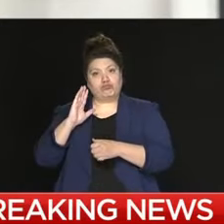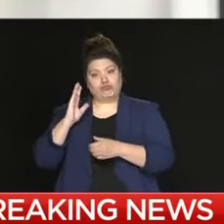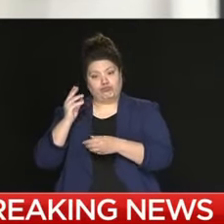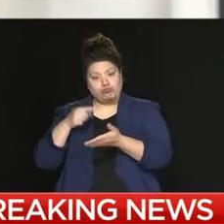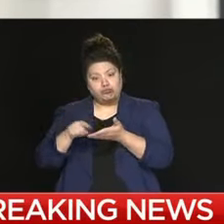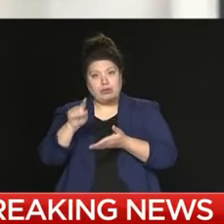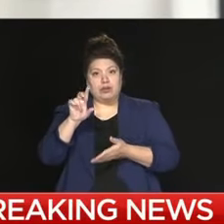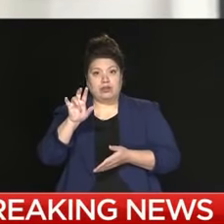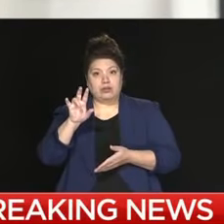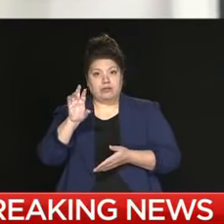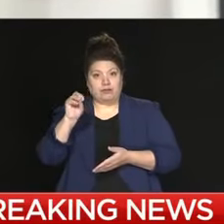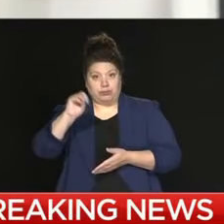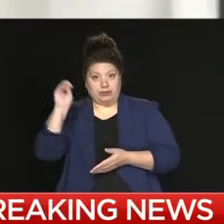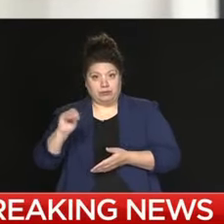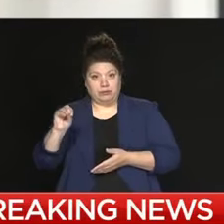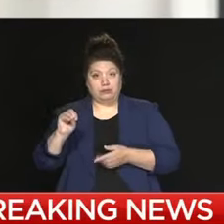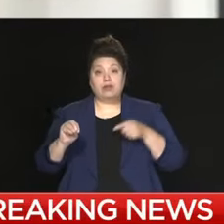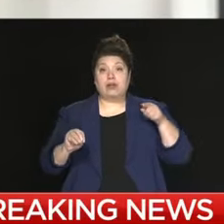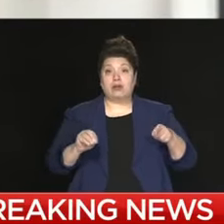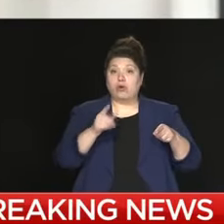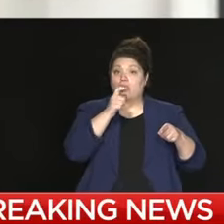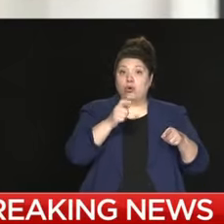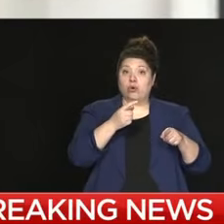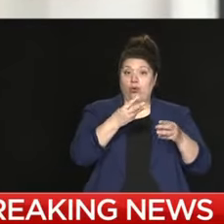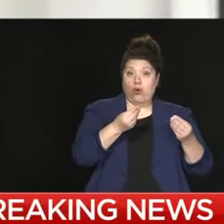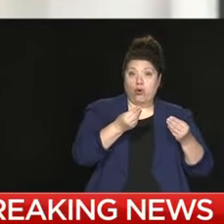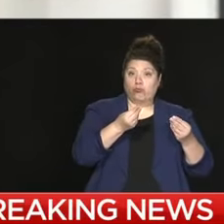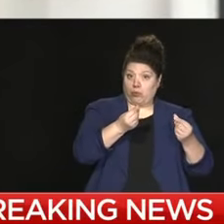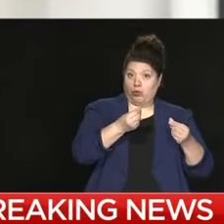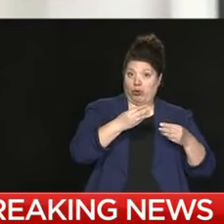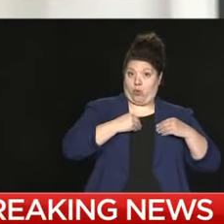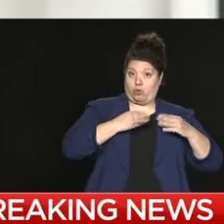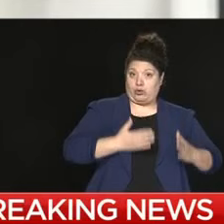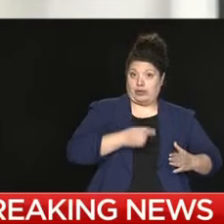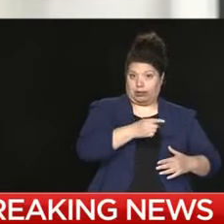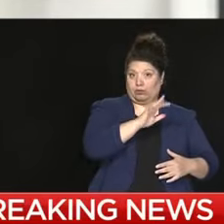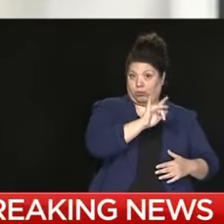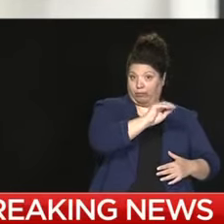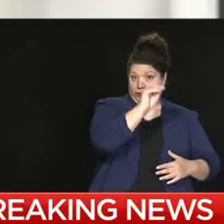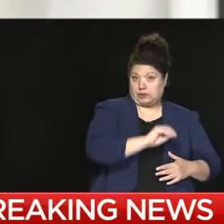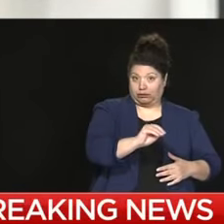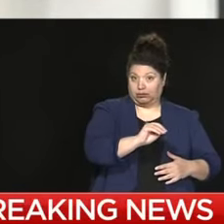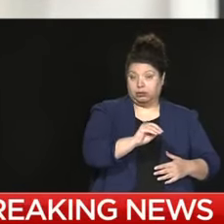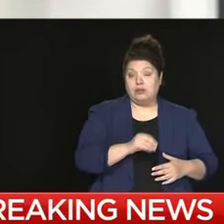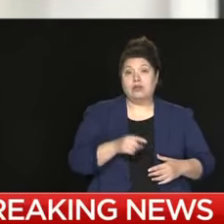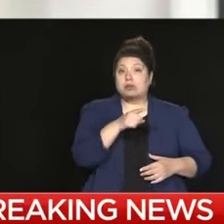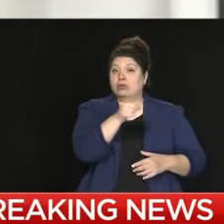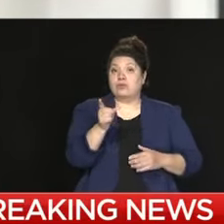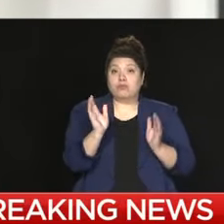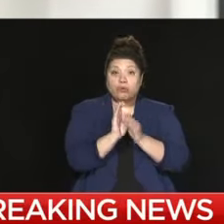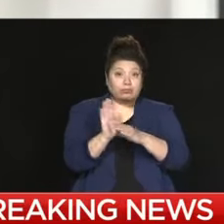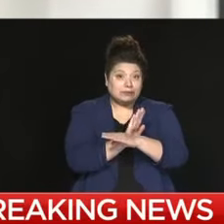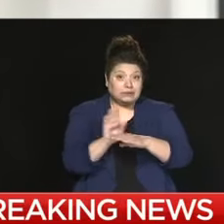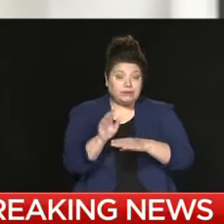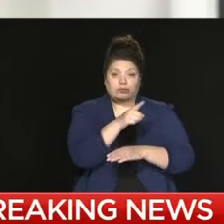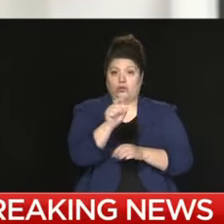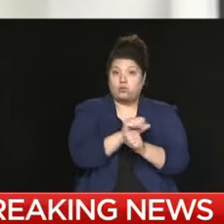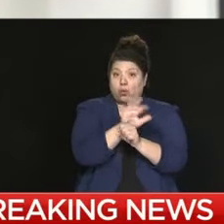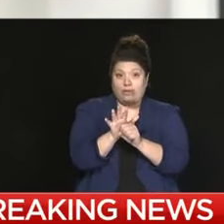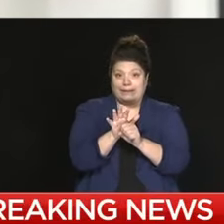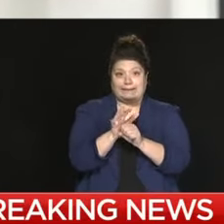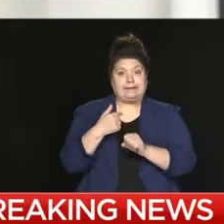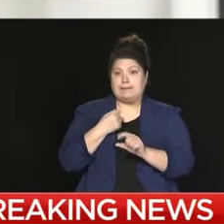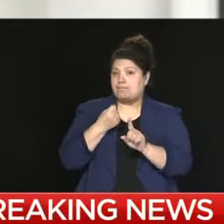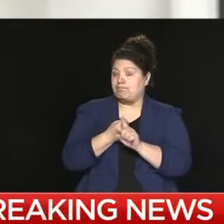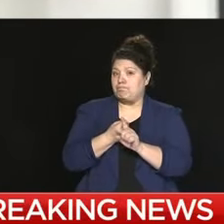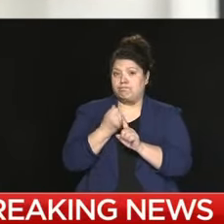the property owner covering the rest. If you are a small business that has been strongly affected by COVID-19 and you're paying less